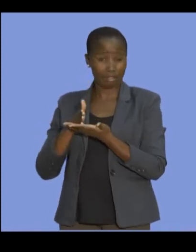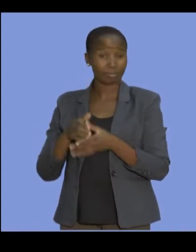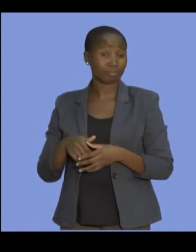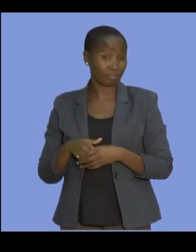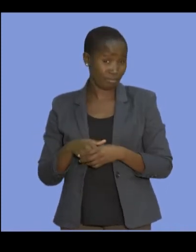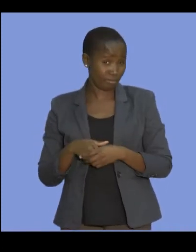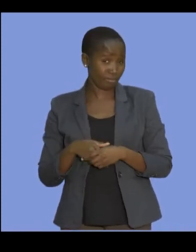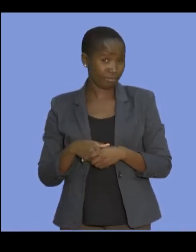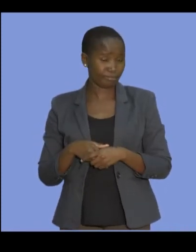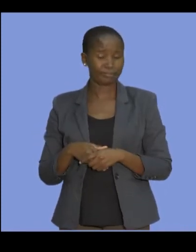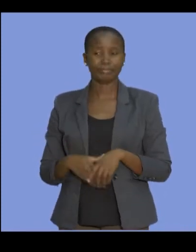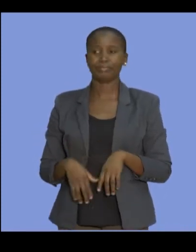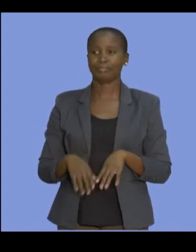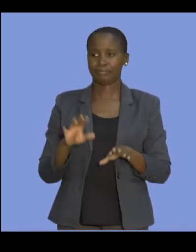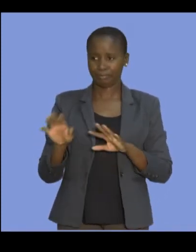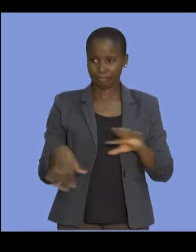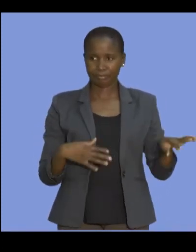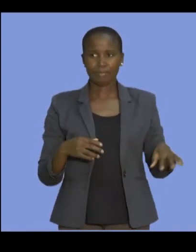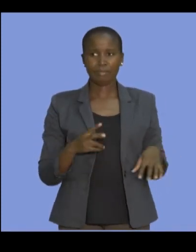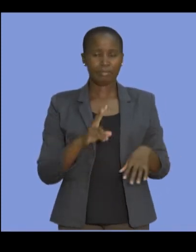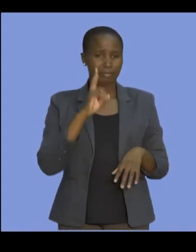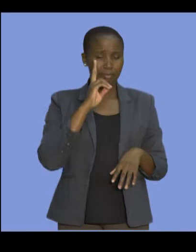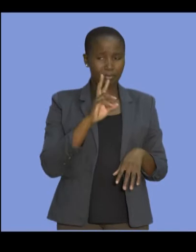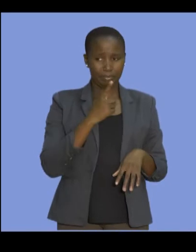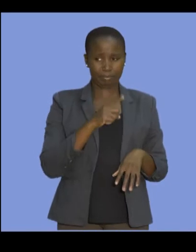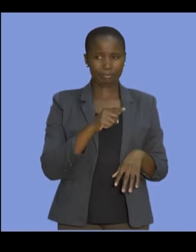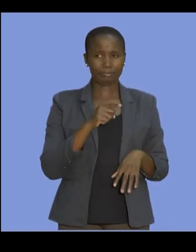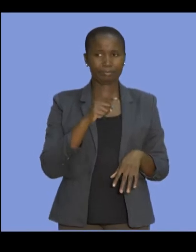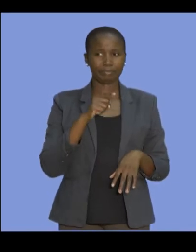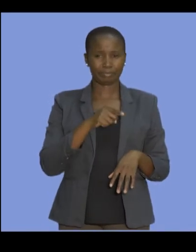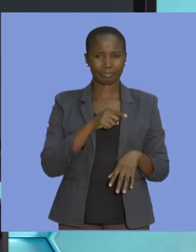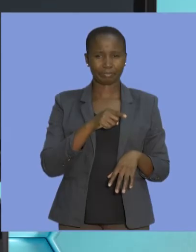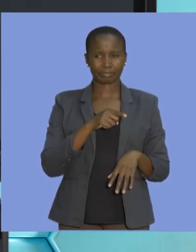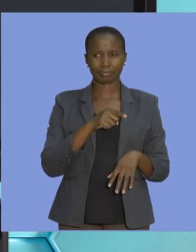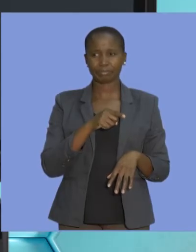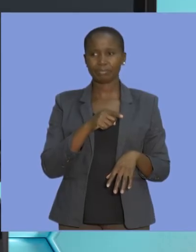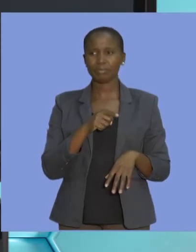We're going to look at outliers. Interesting. Outliers,